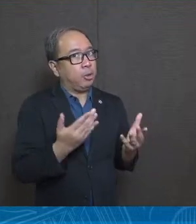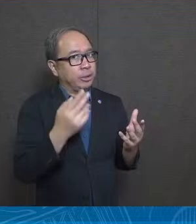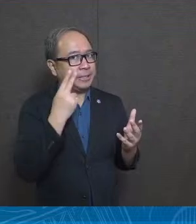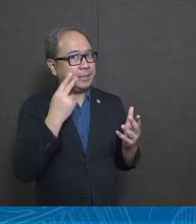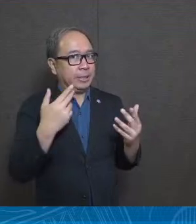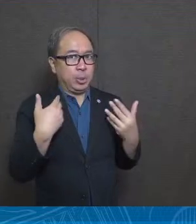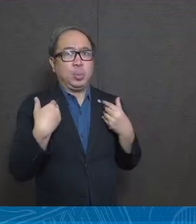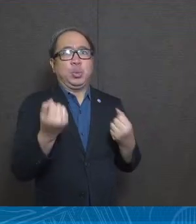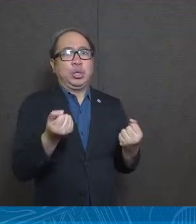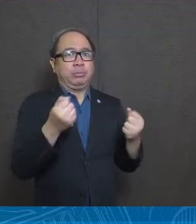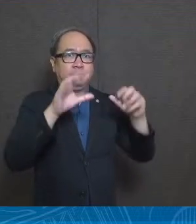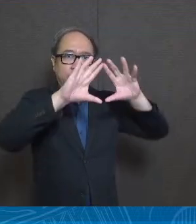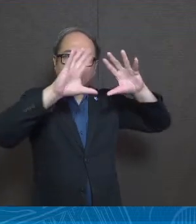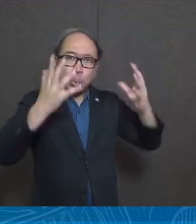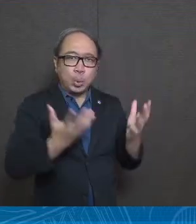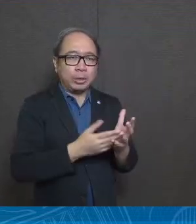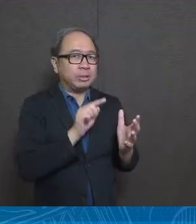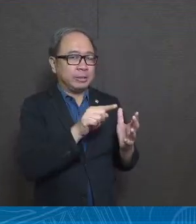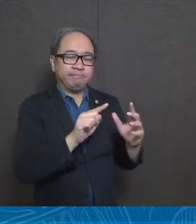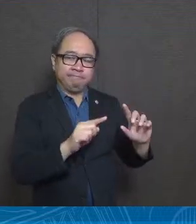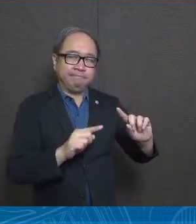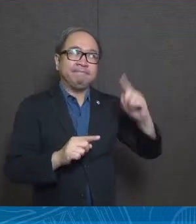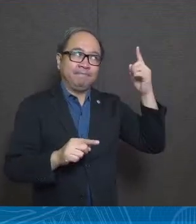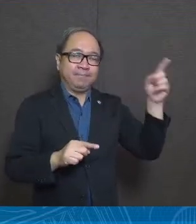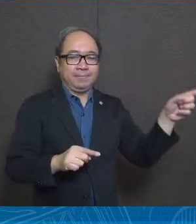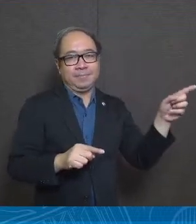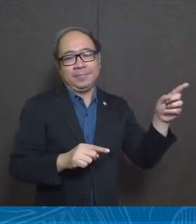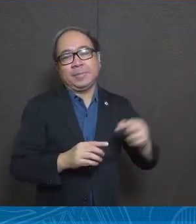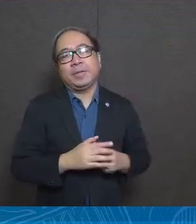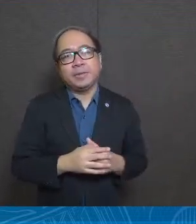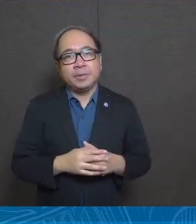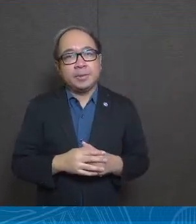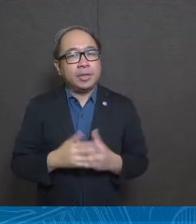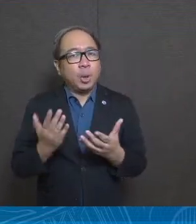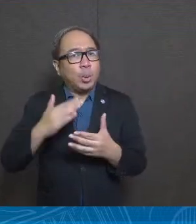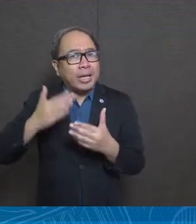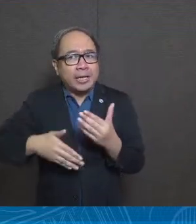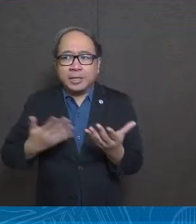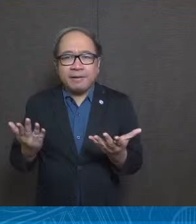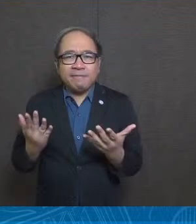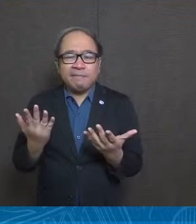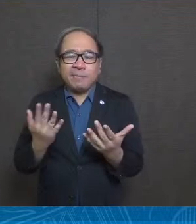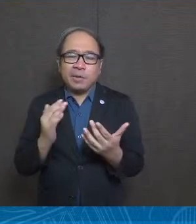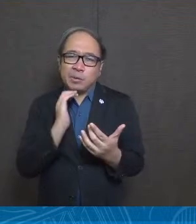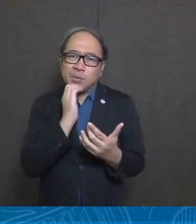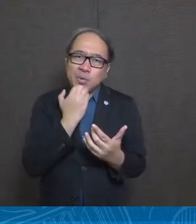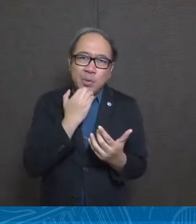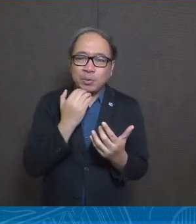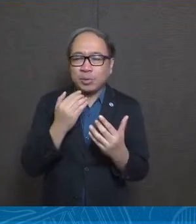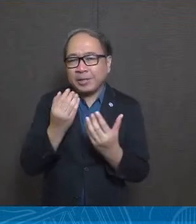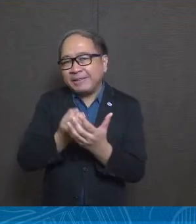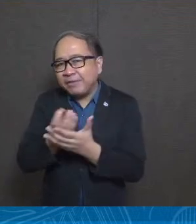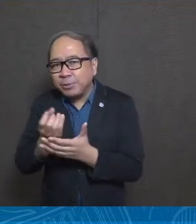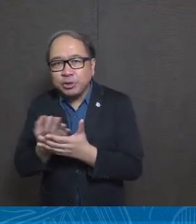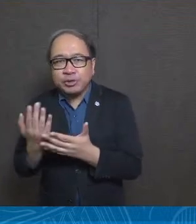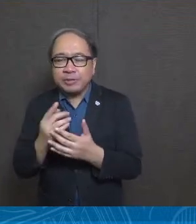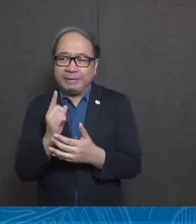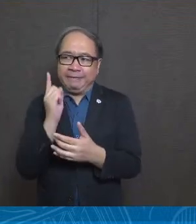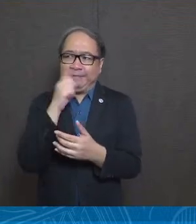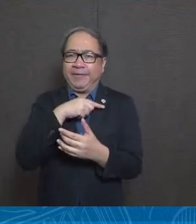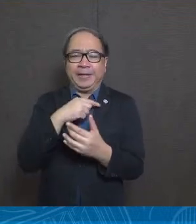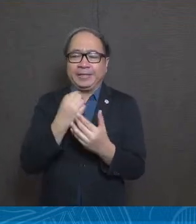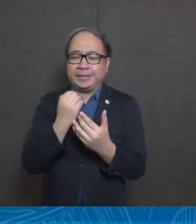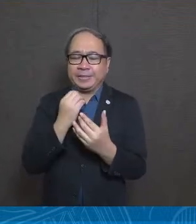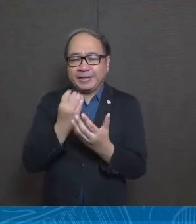believe. Then last slide is how to remove fake news. So I don't have a long time to explain that about